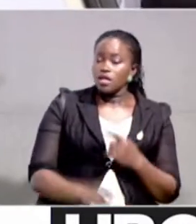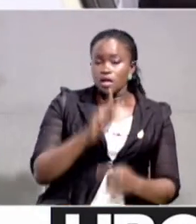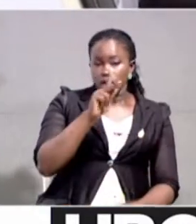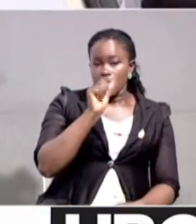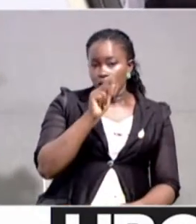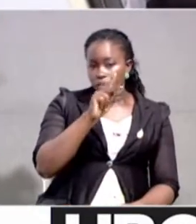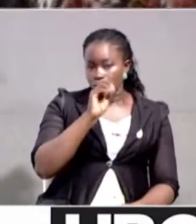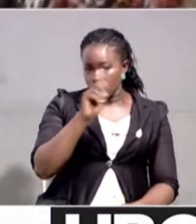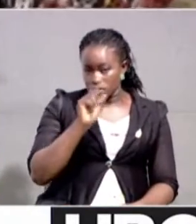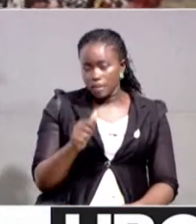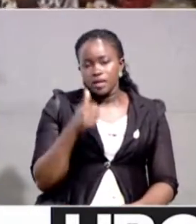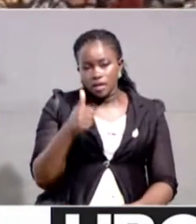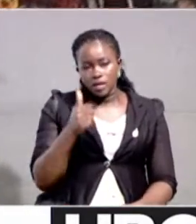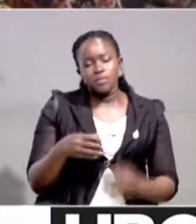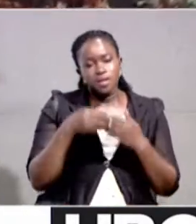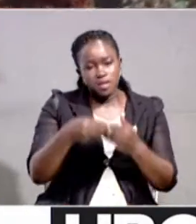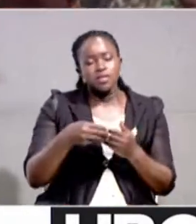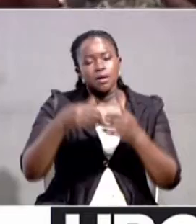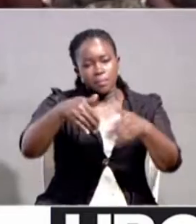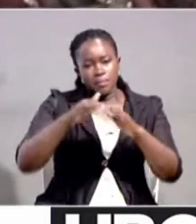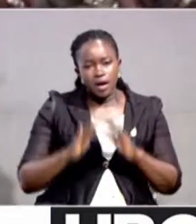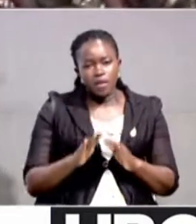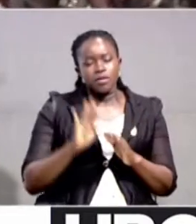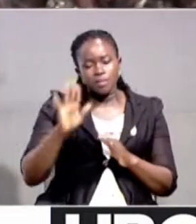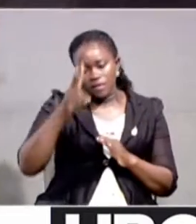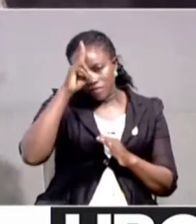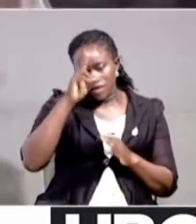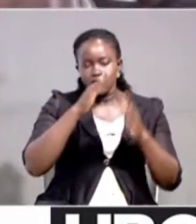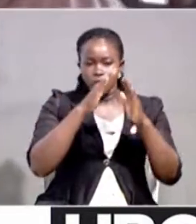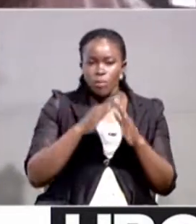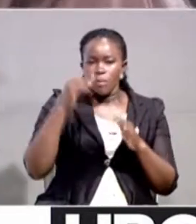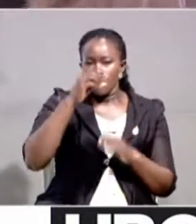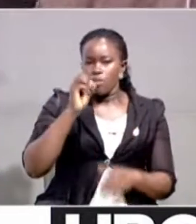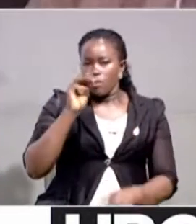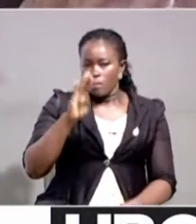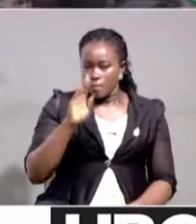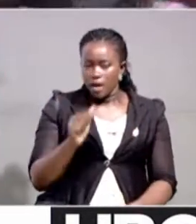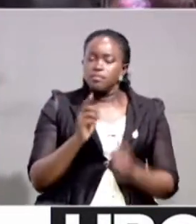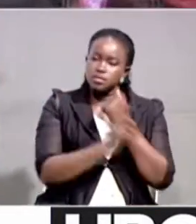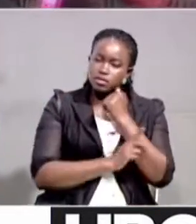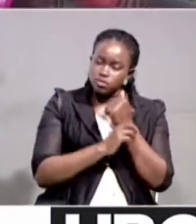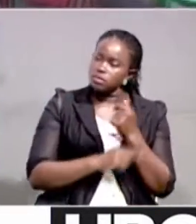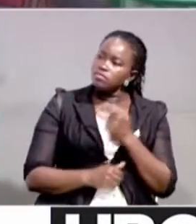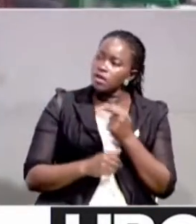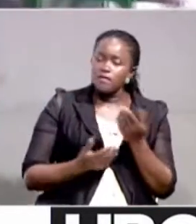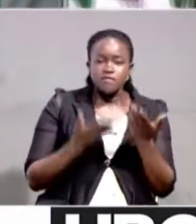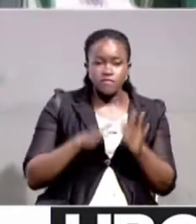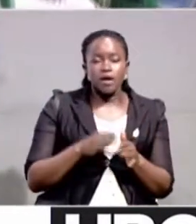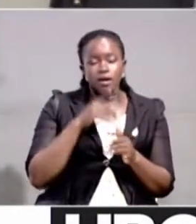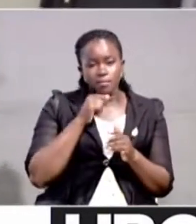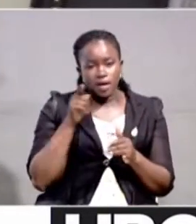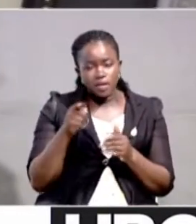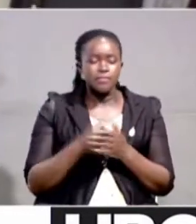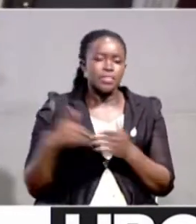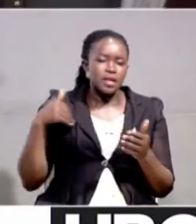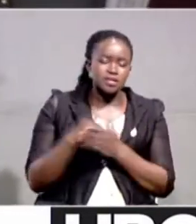The late James Kakooza, an NRM leader, has been laid to rest at his ancestral home in Mpongo Village, Gomba District. The